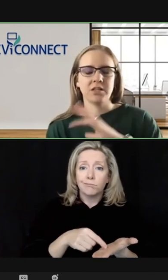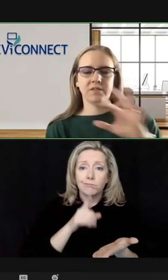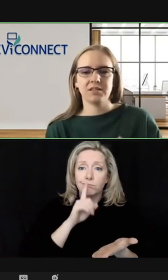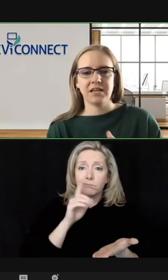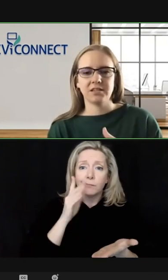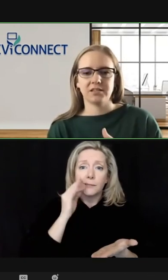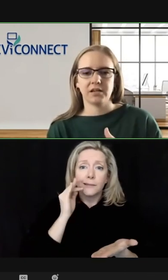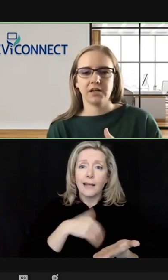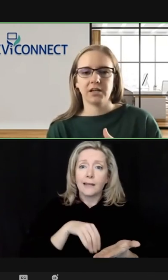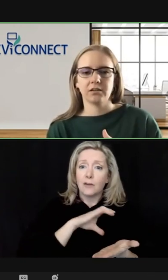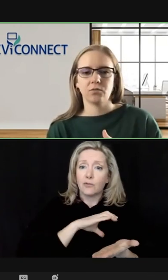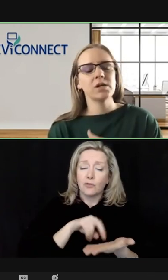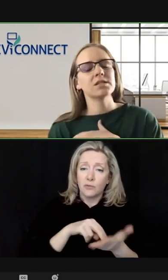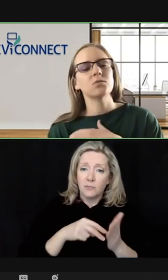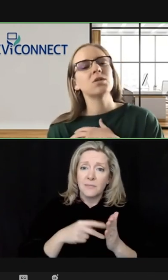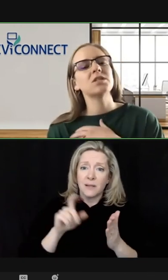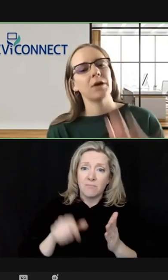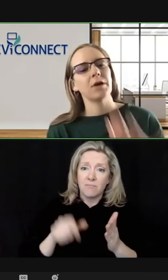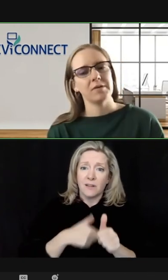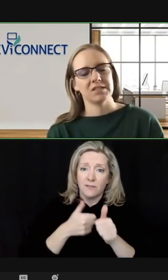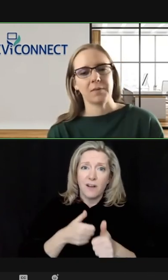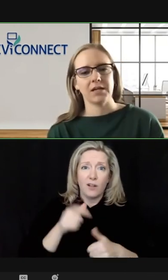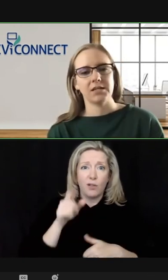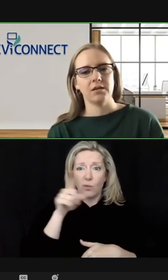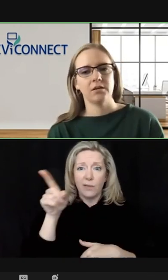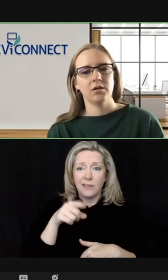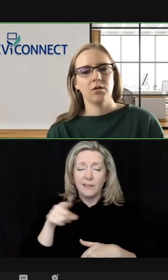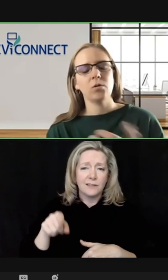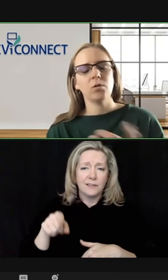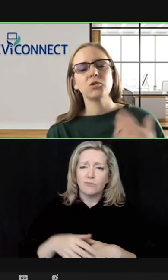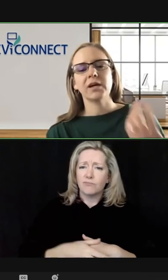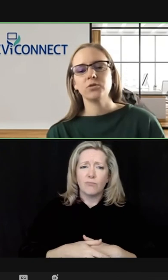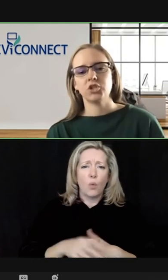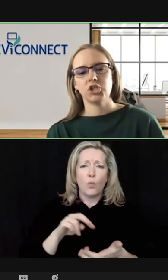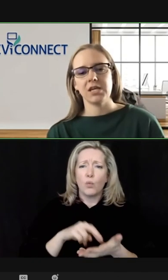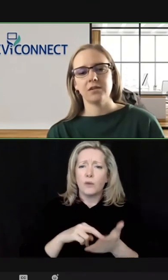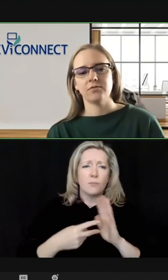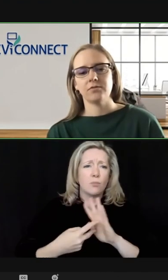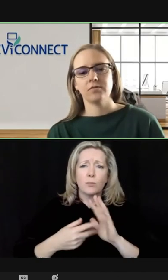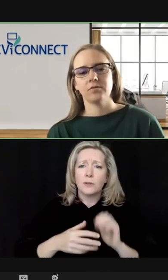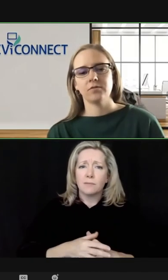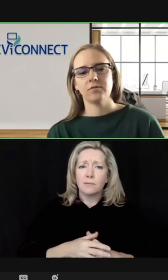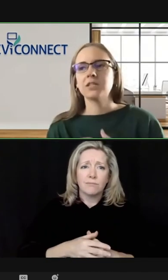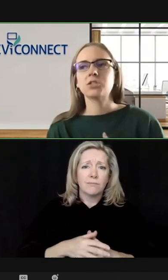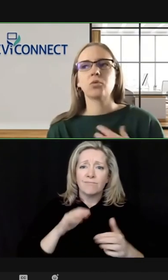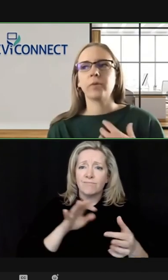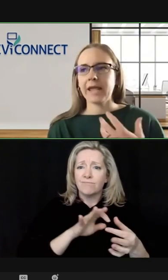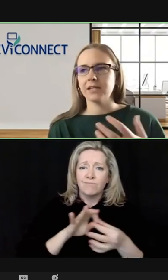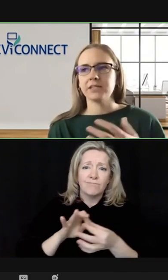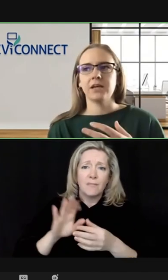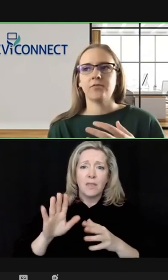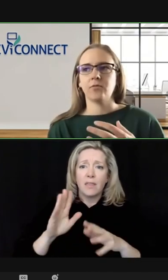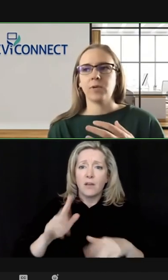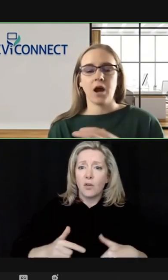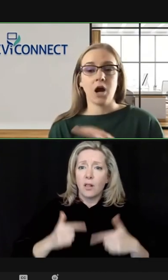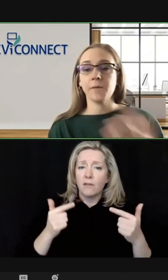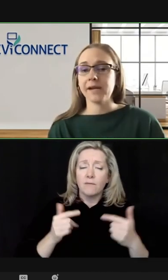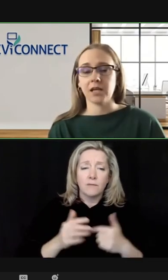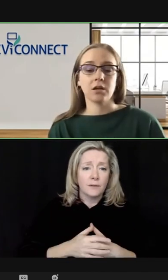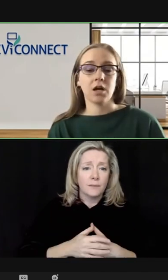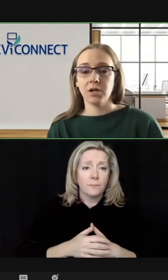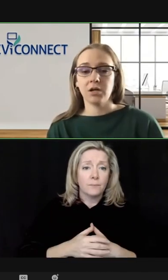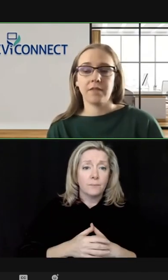much of all of this is necessary. What's the purpose behind it? What are we trying to achieve? It's great if